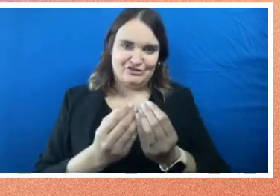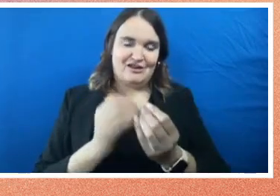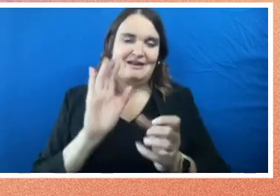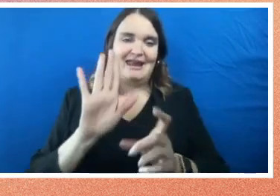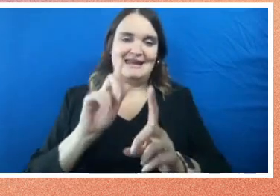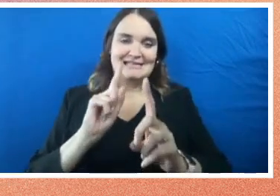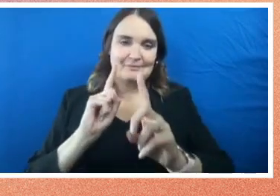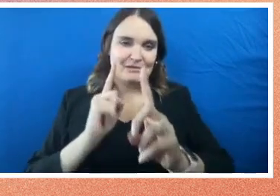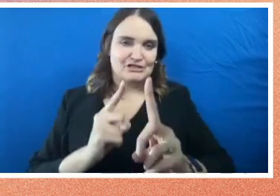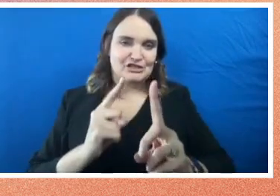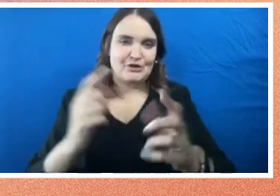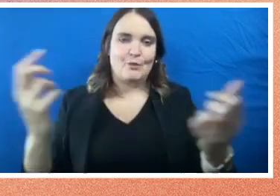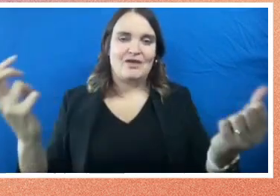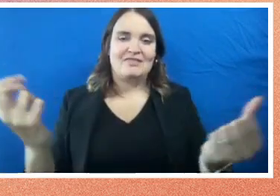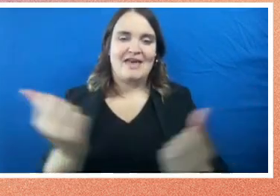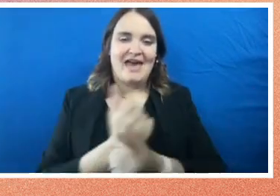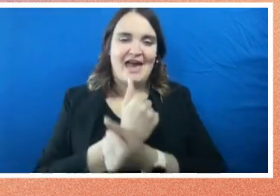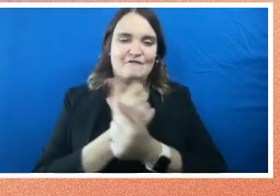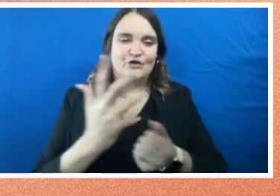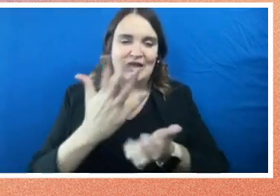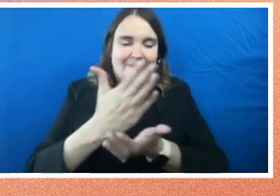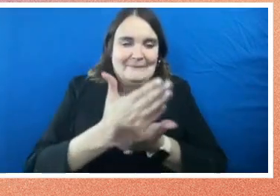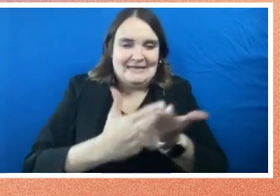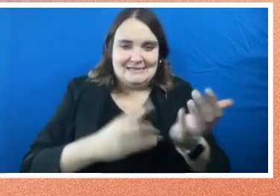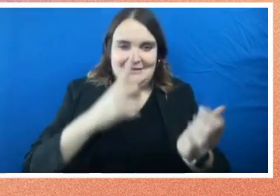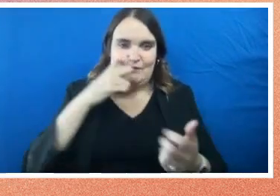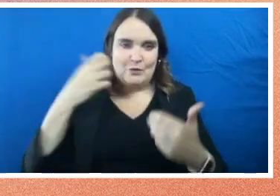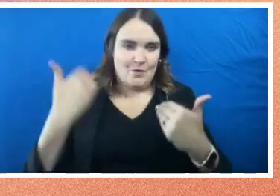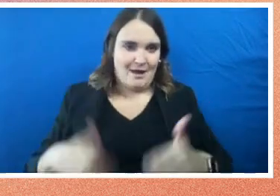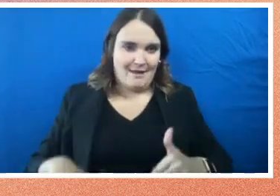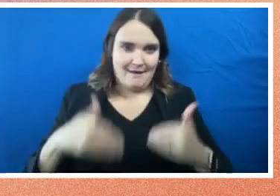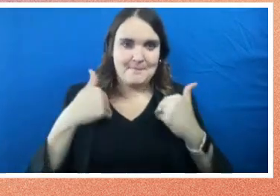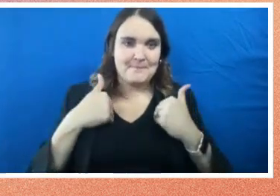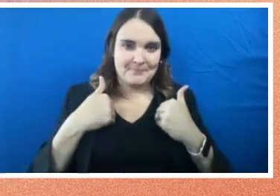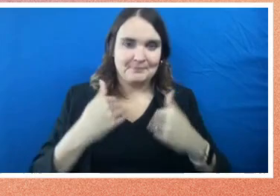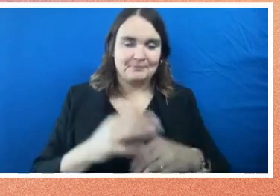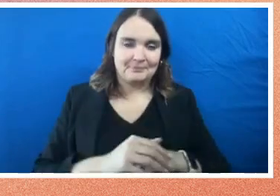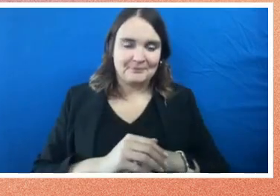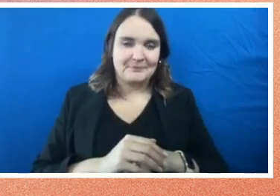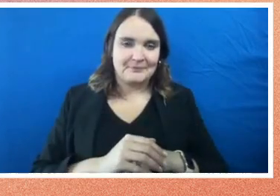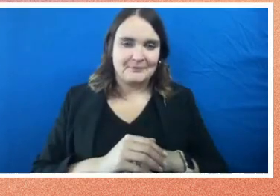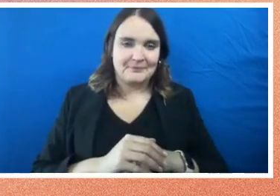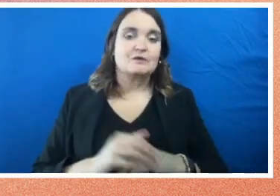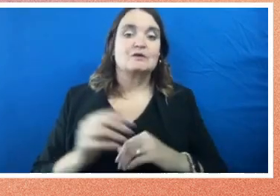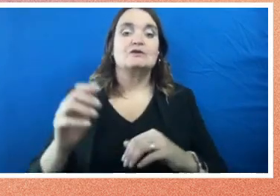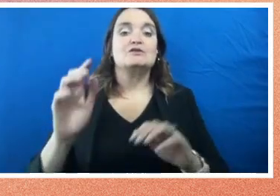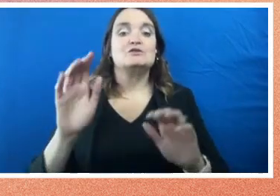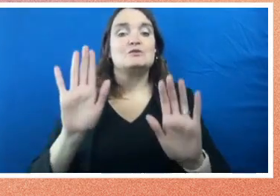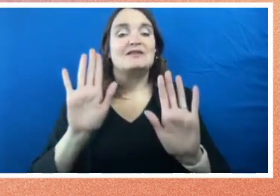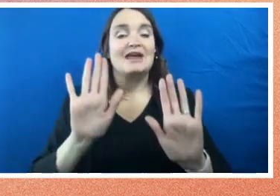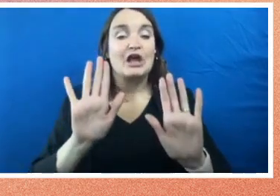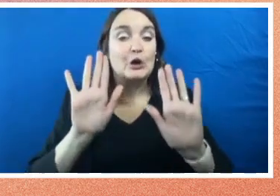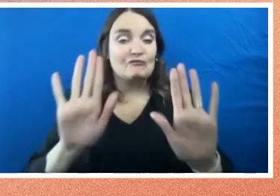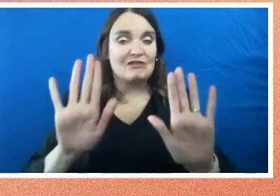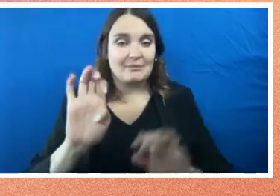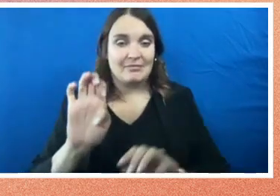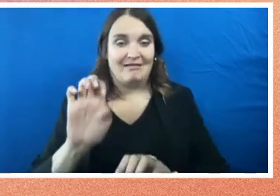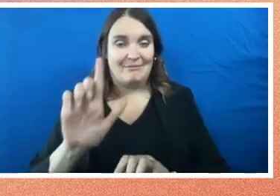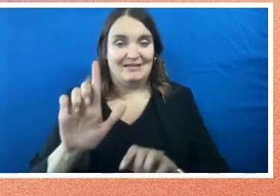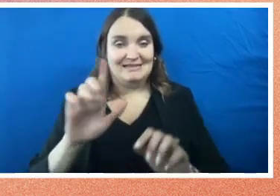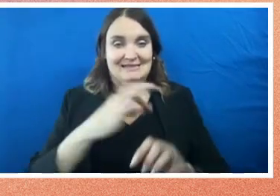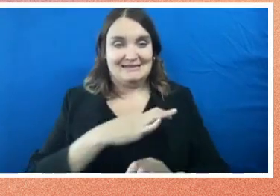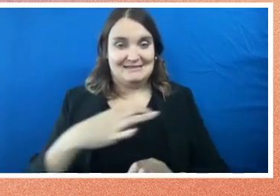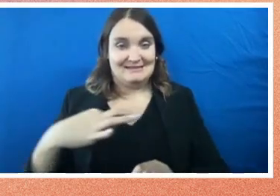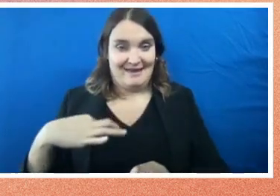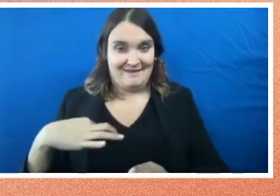every ounce of my being. So to the incredible Emily's List staff, past